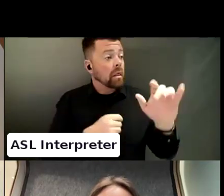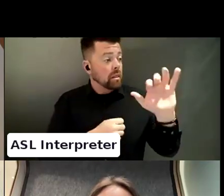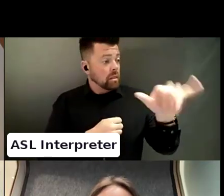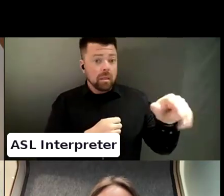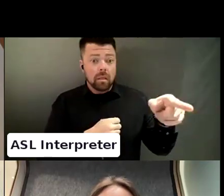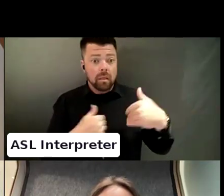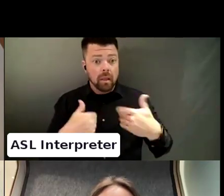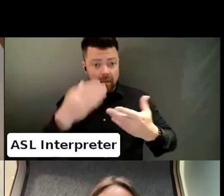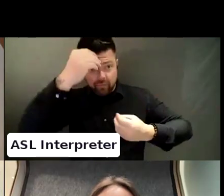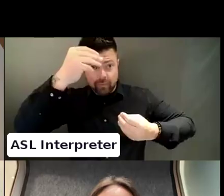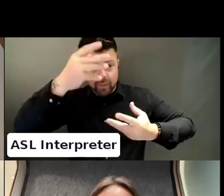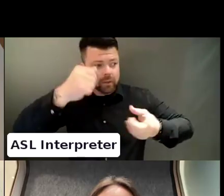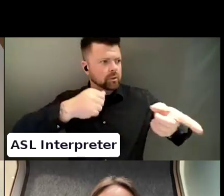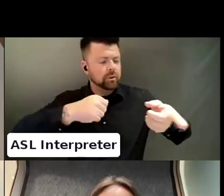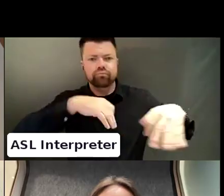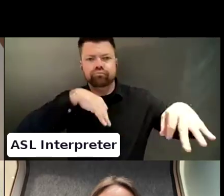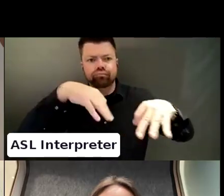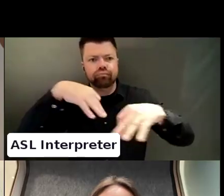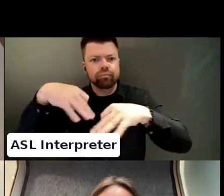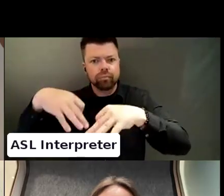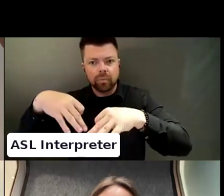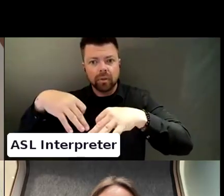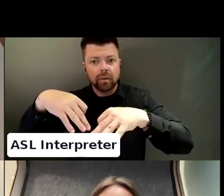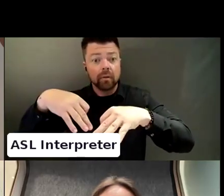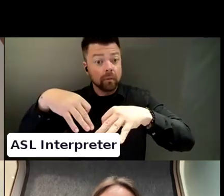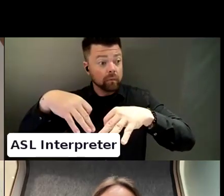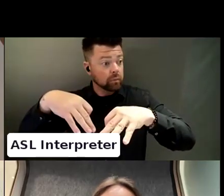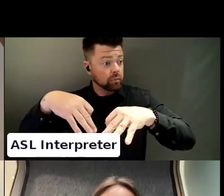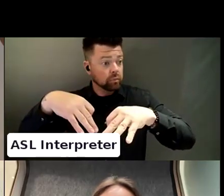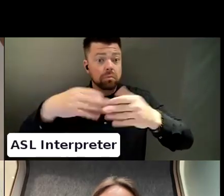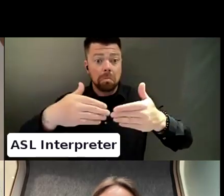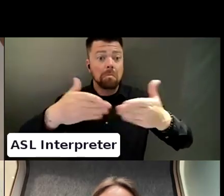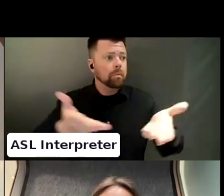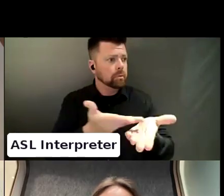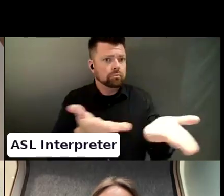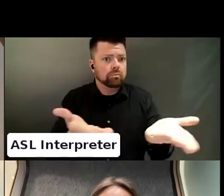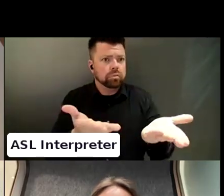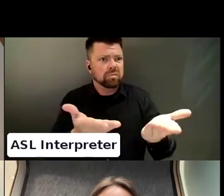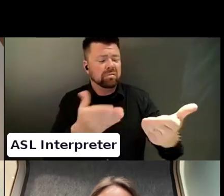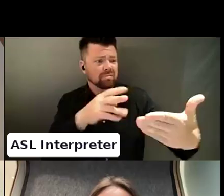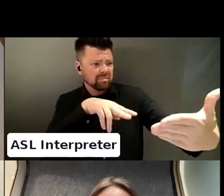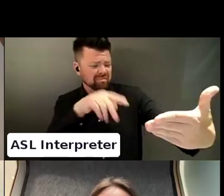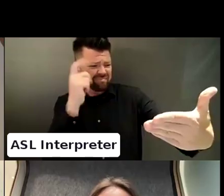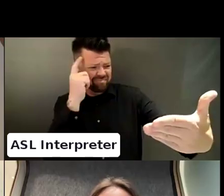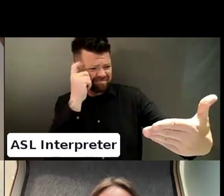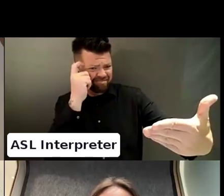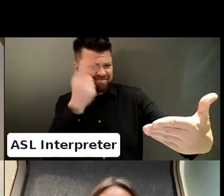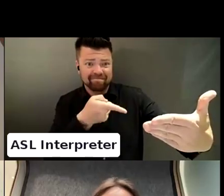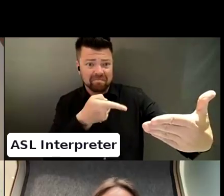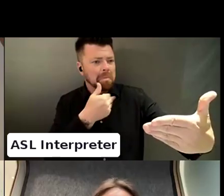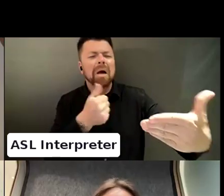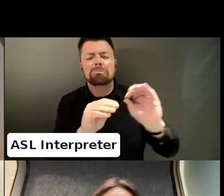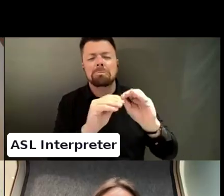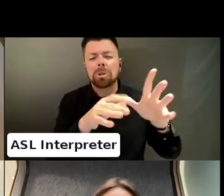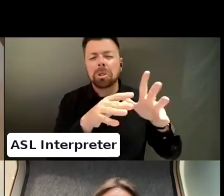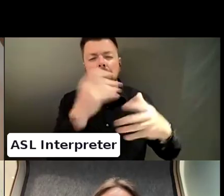information that's written for the lay public so that you can understand better. And it's always a good idea too to get this information.